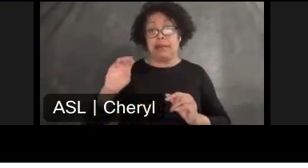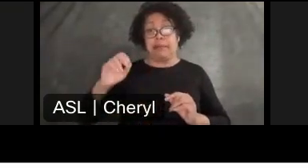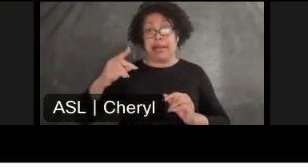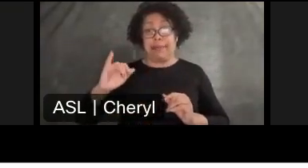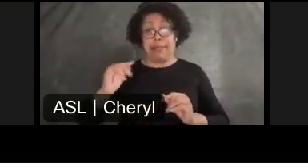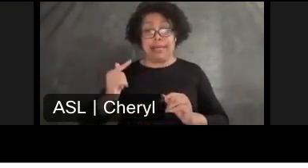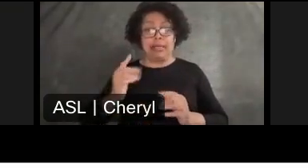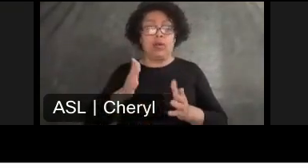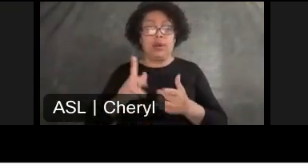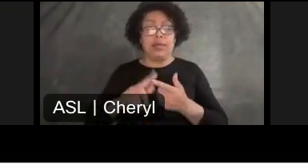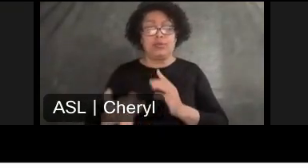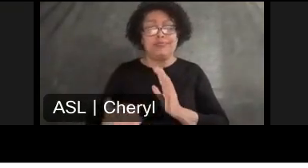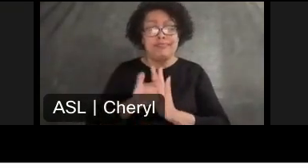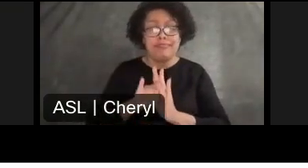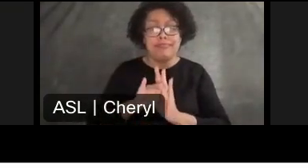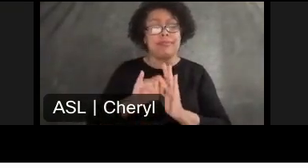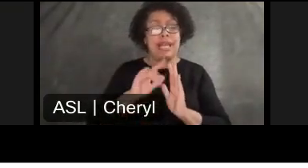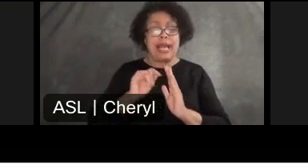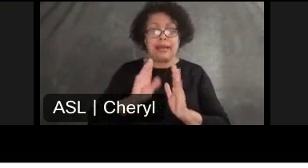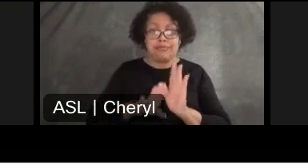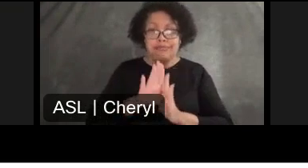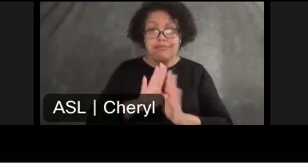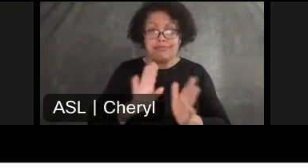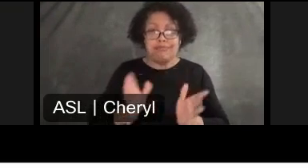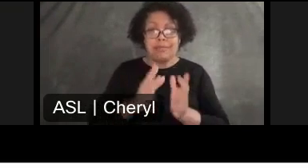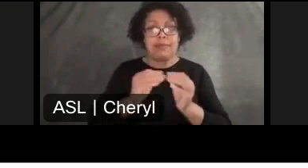cultivating one's pods of support.